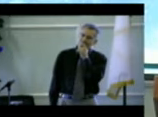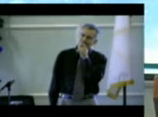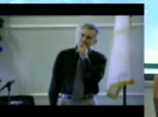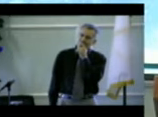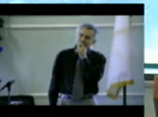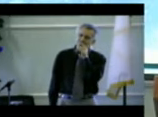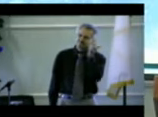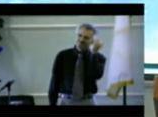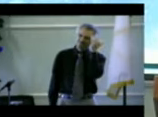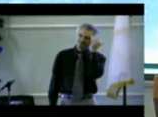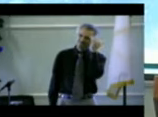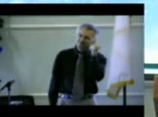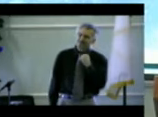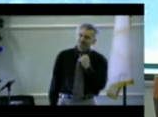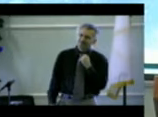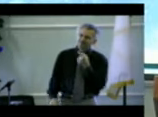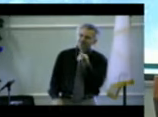you know.